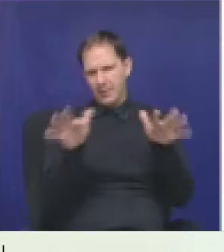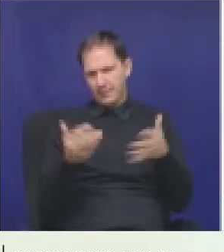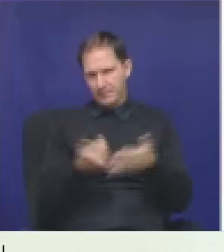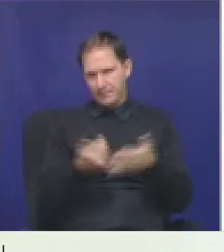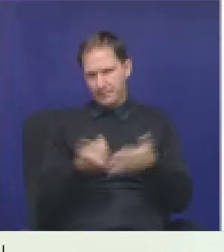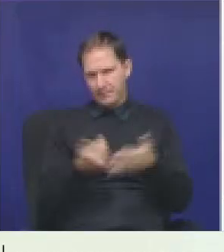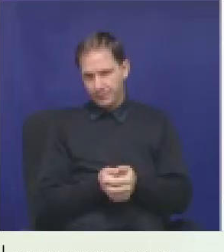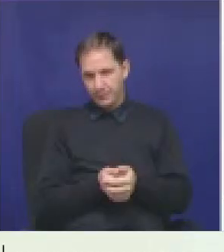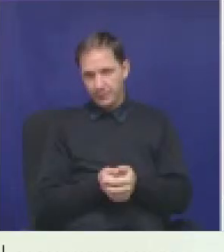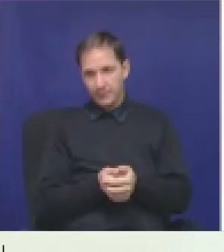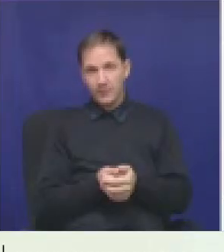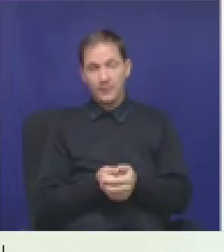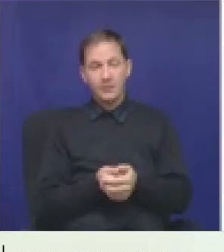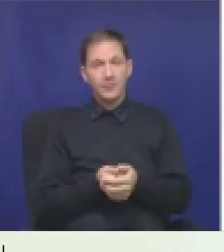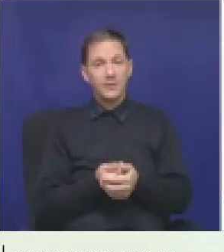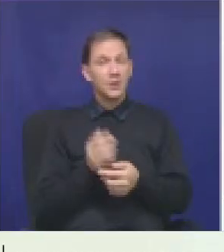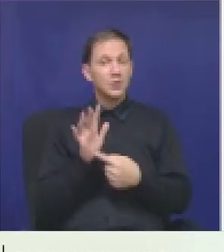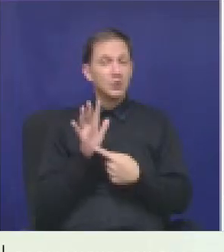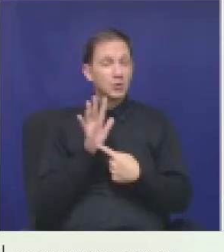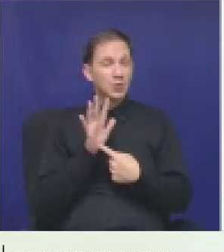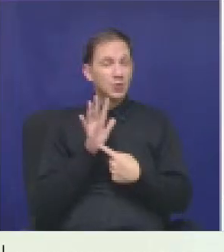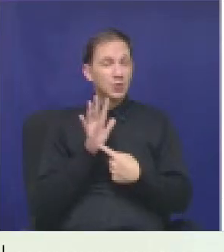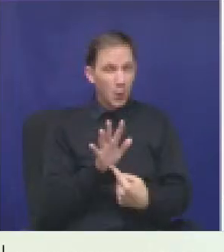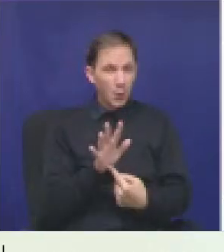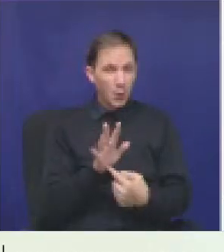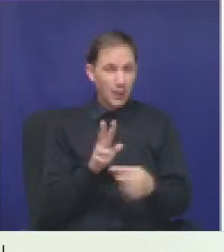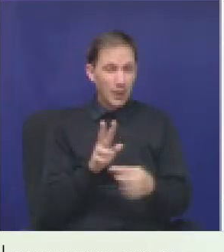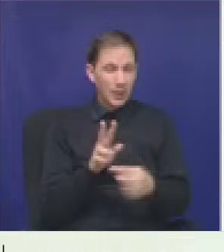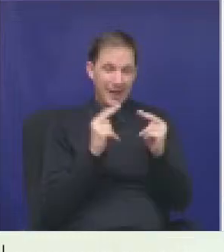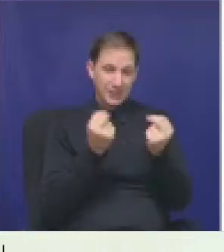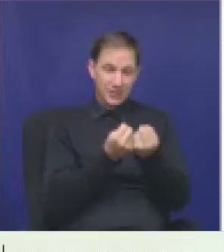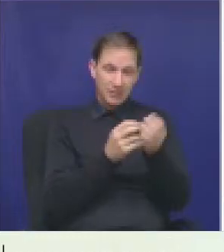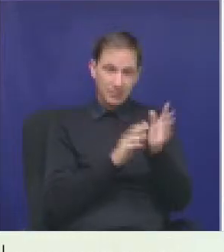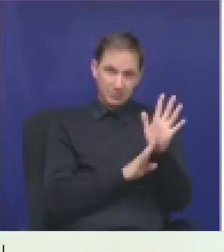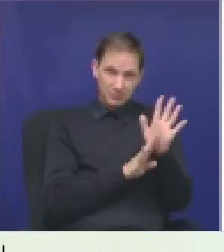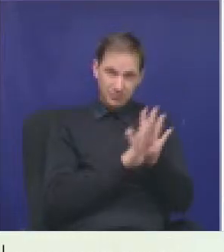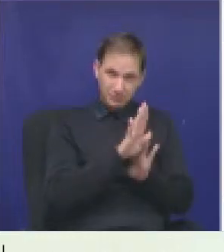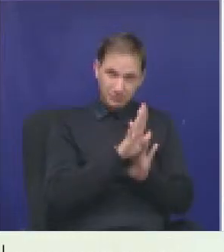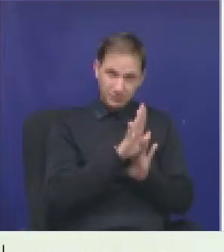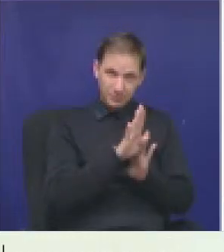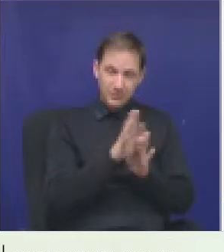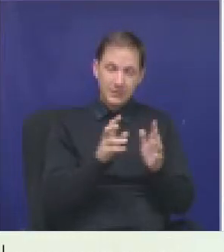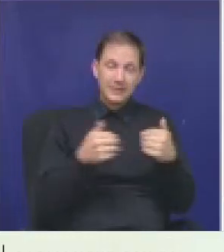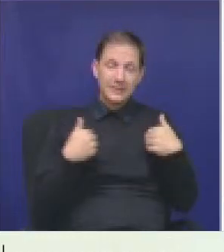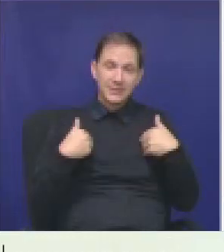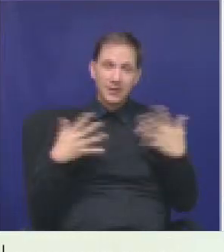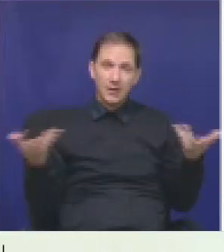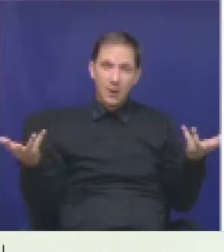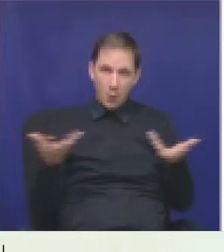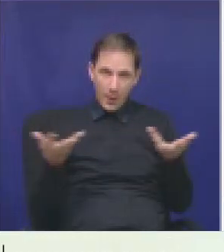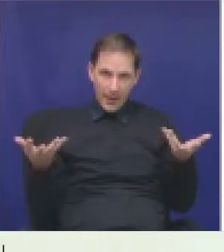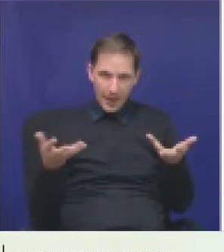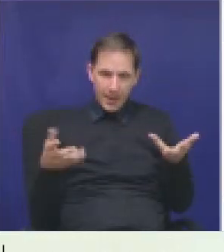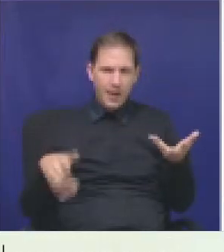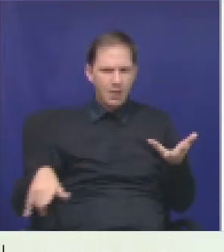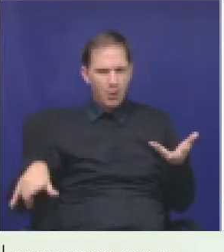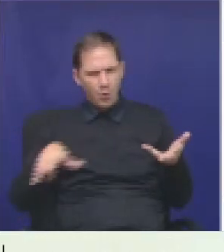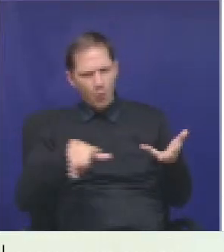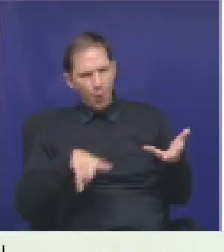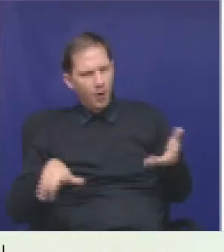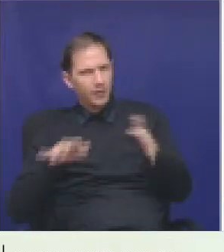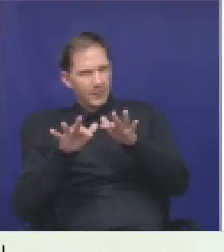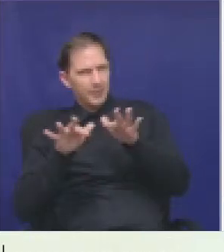engagements this morning reinforces the vital truth. National progress starts with the local trust. And